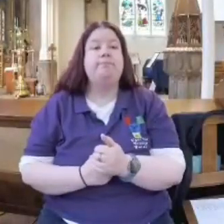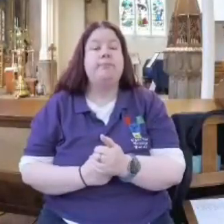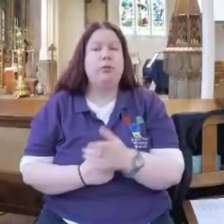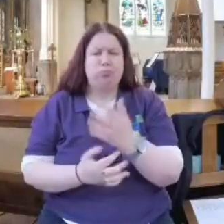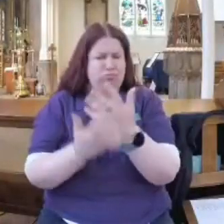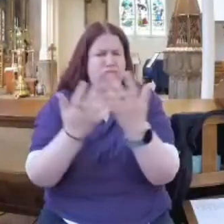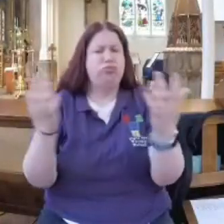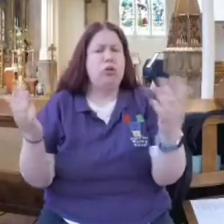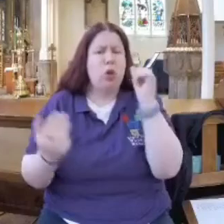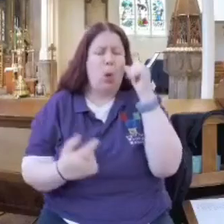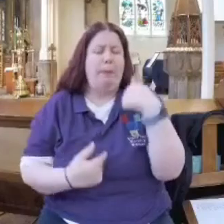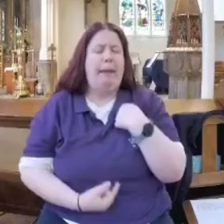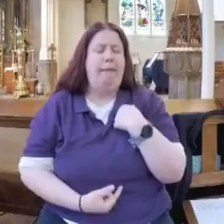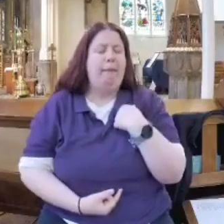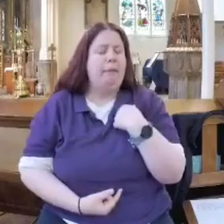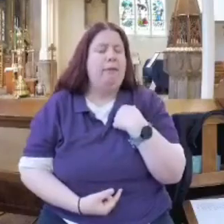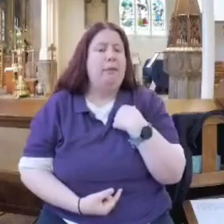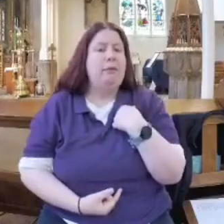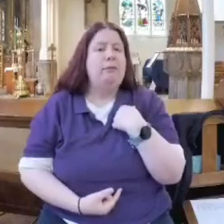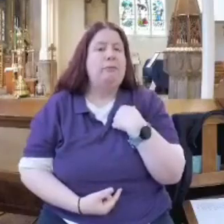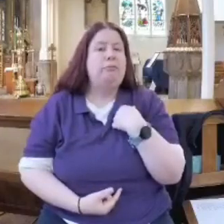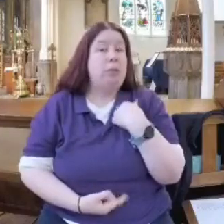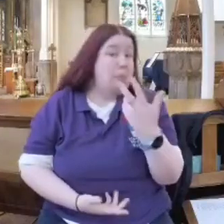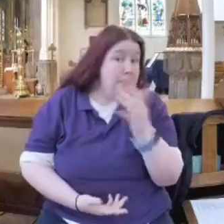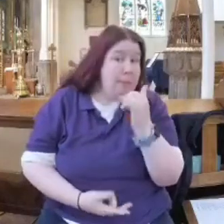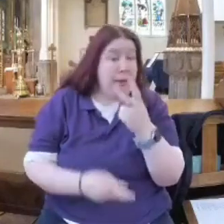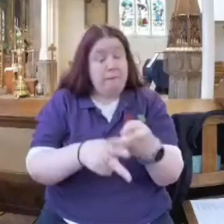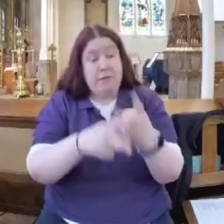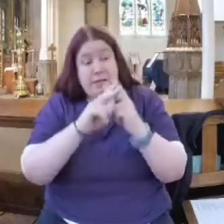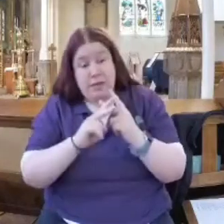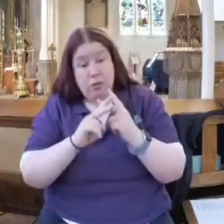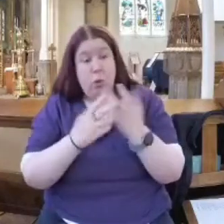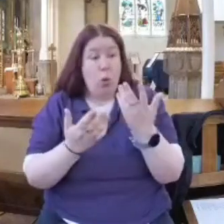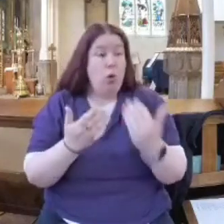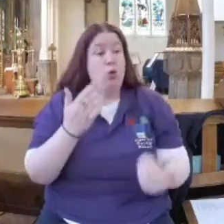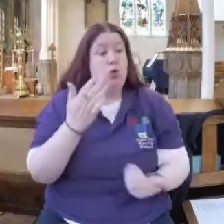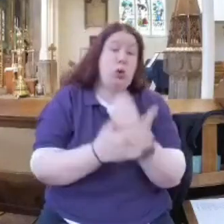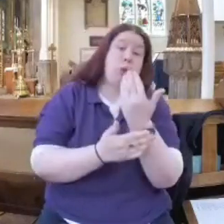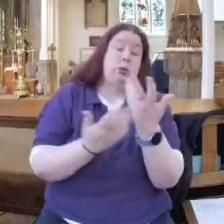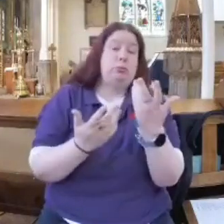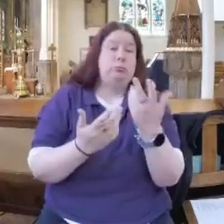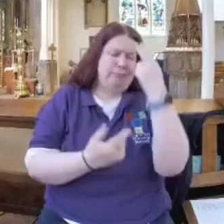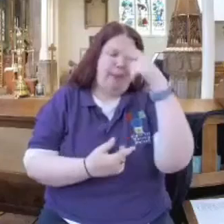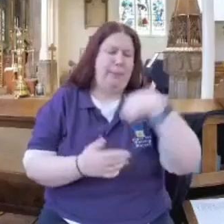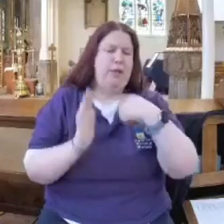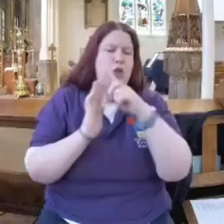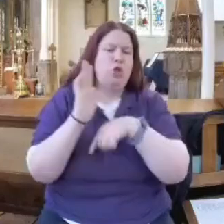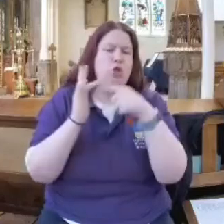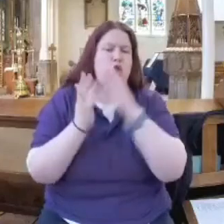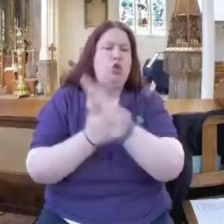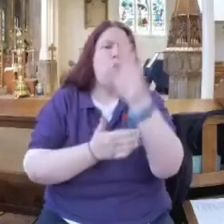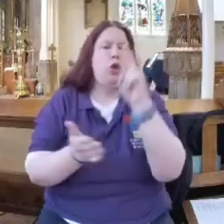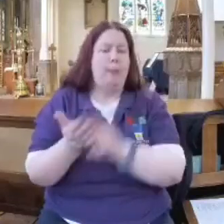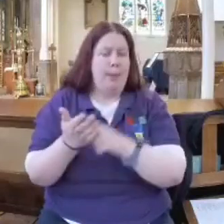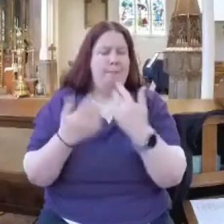Many of you will know me, but if you're visiting or new to St Matthew's, my name's John, and I've been coming to